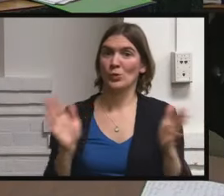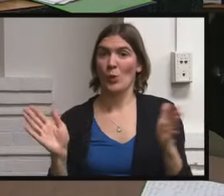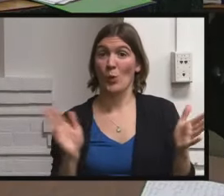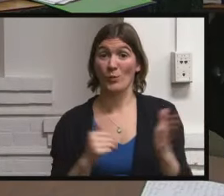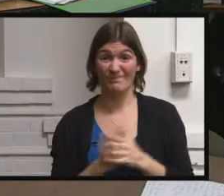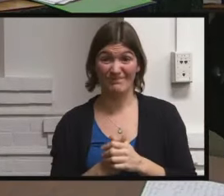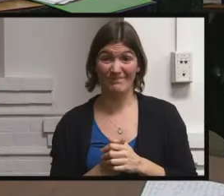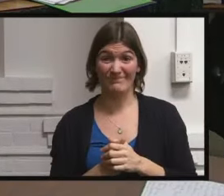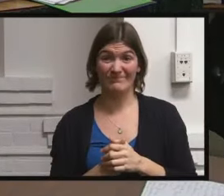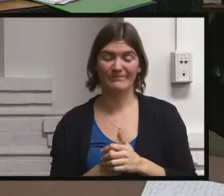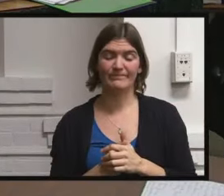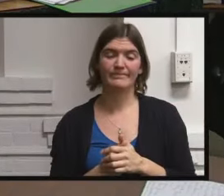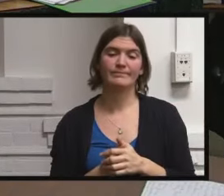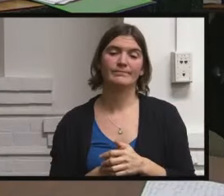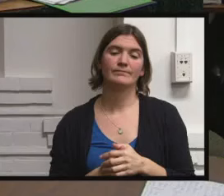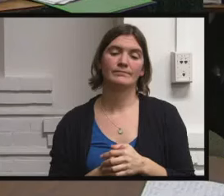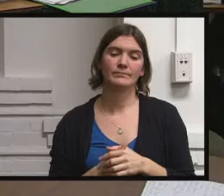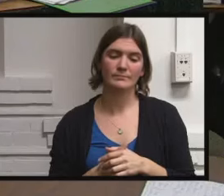The